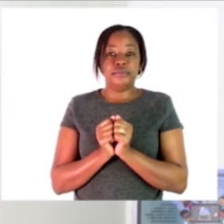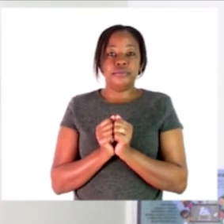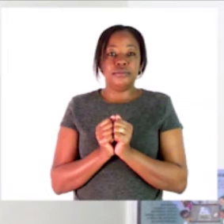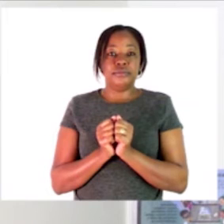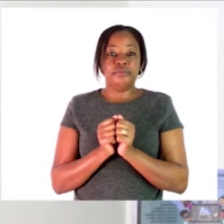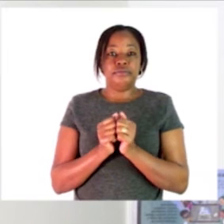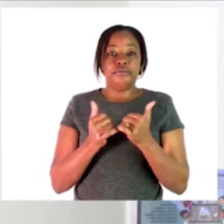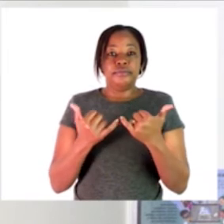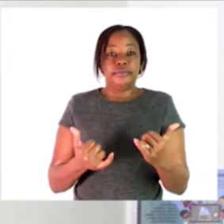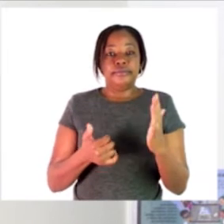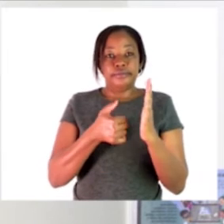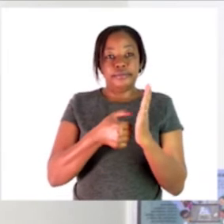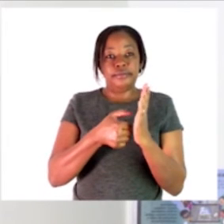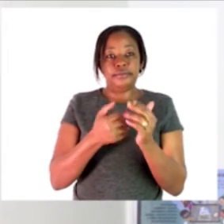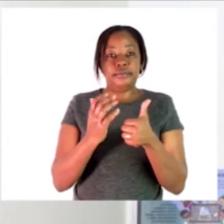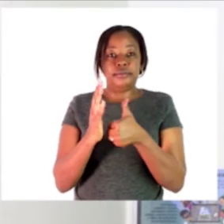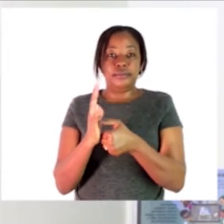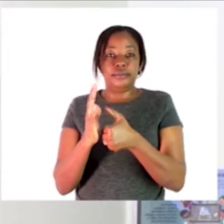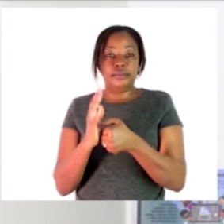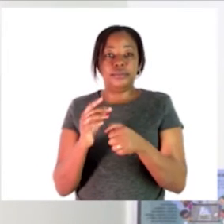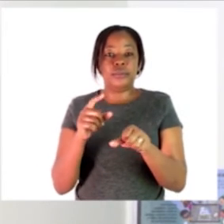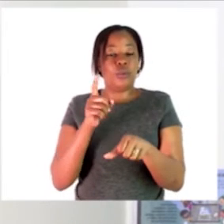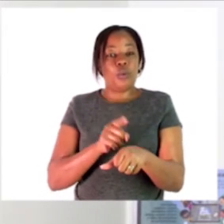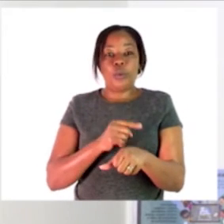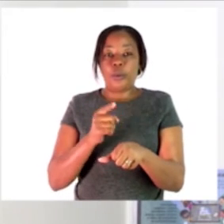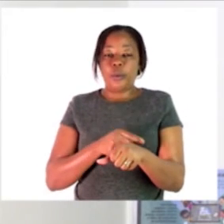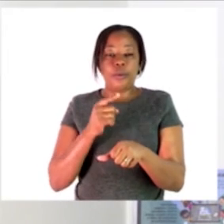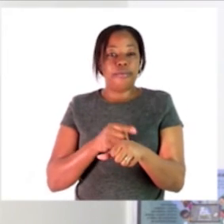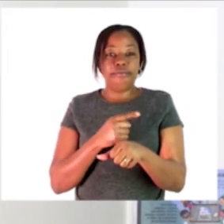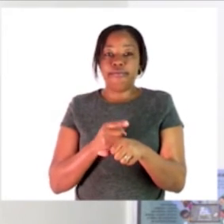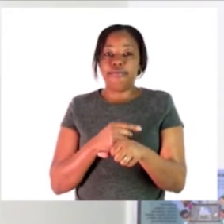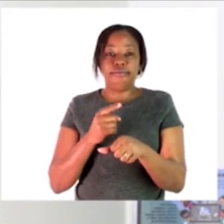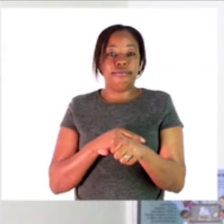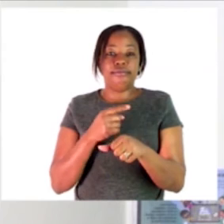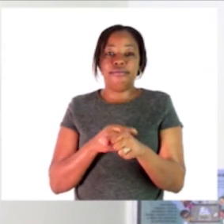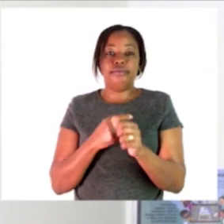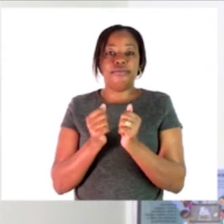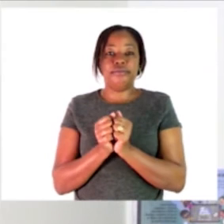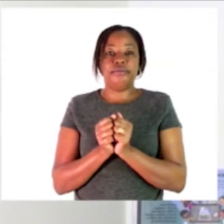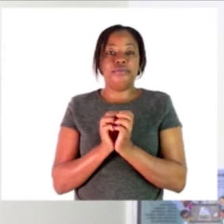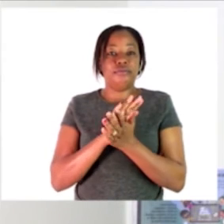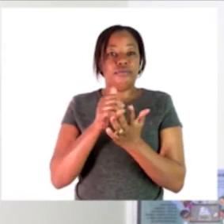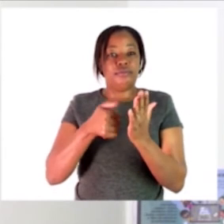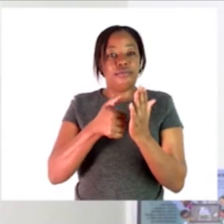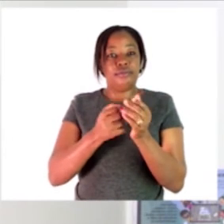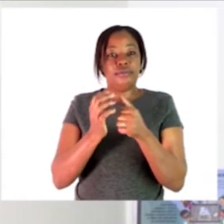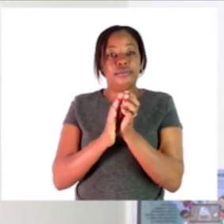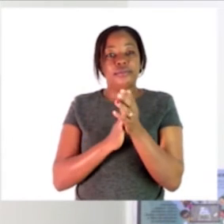us sanitize our hands. We have to do this every time to keep your hands off